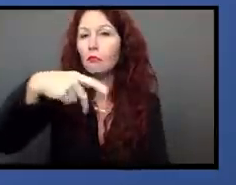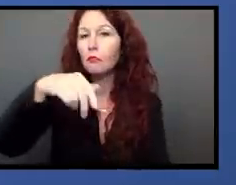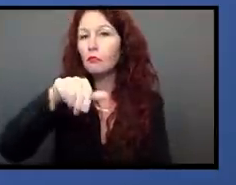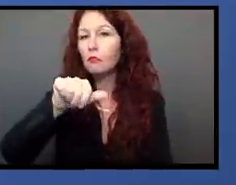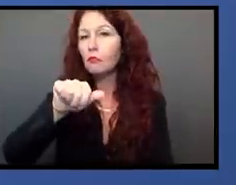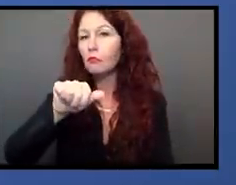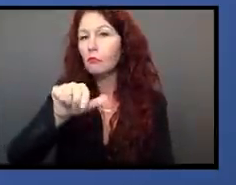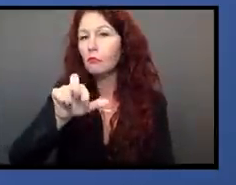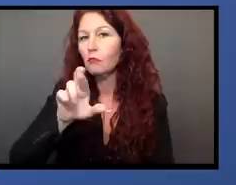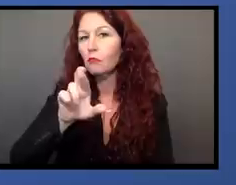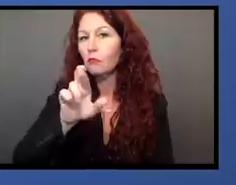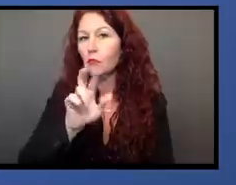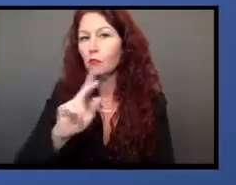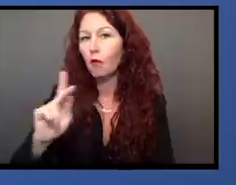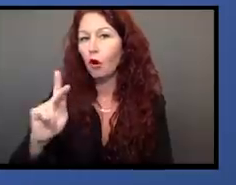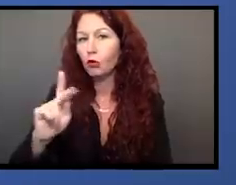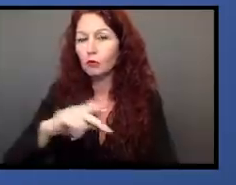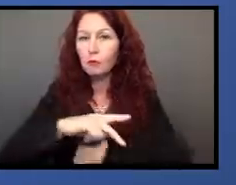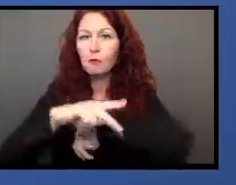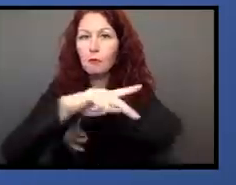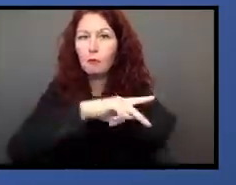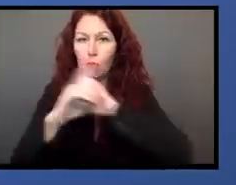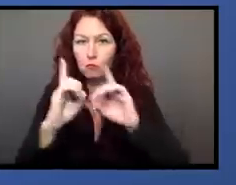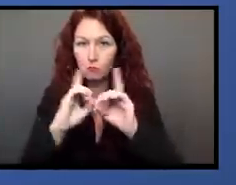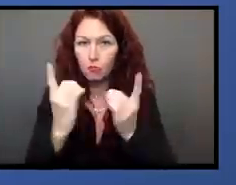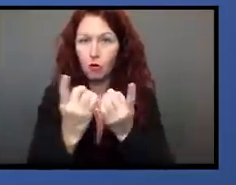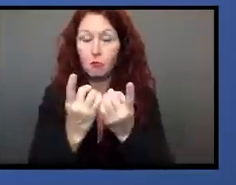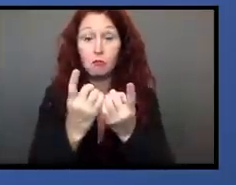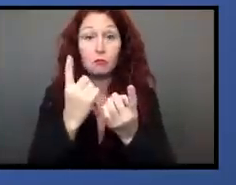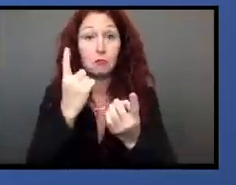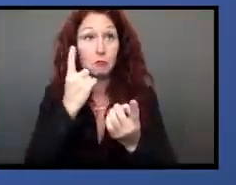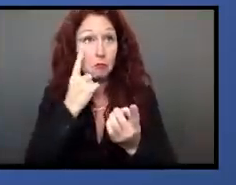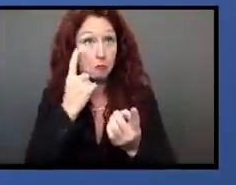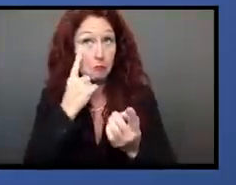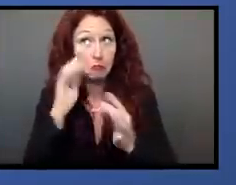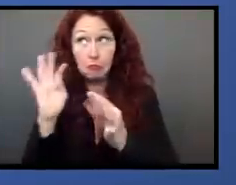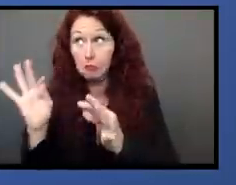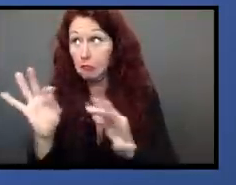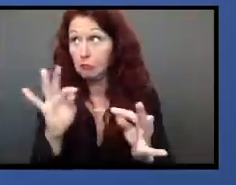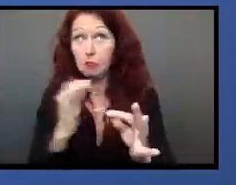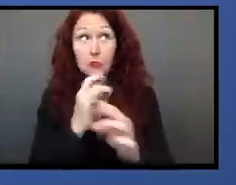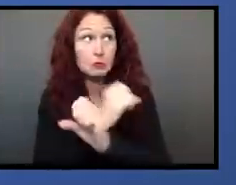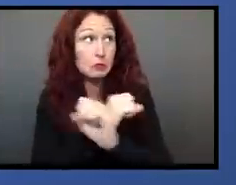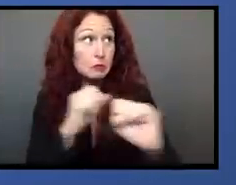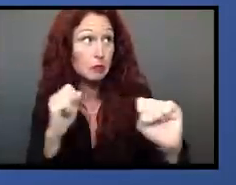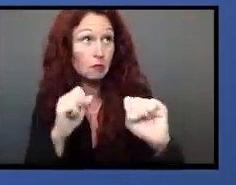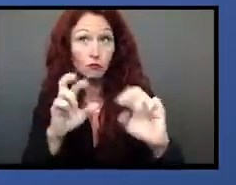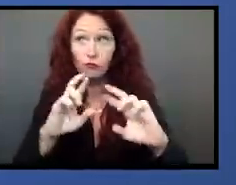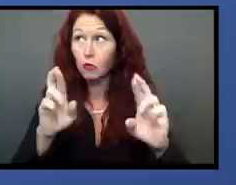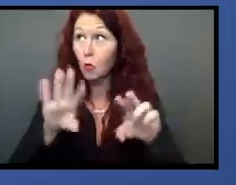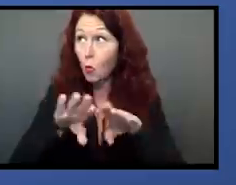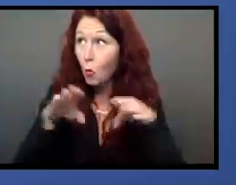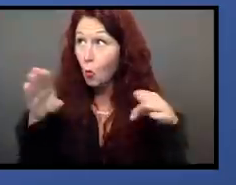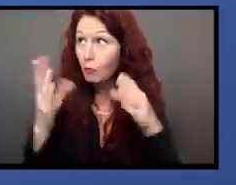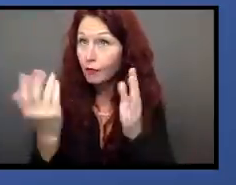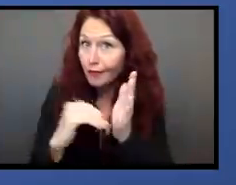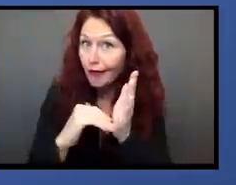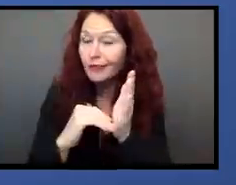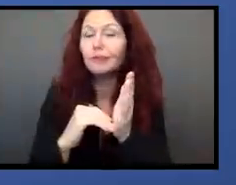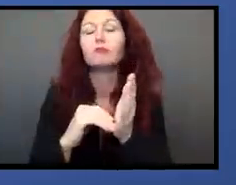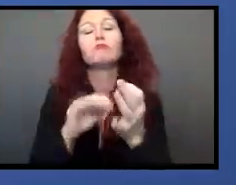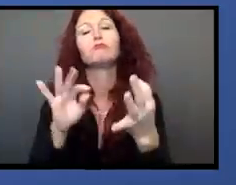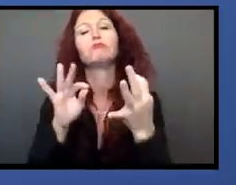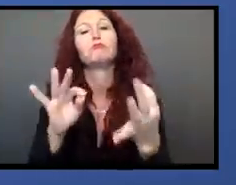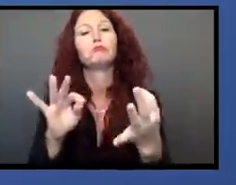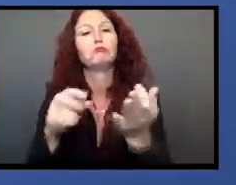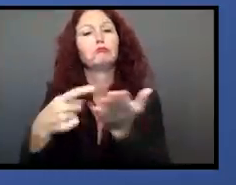recommendations to start unwinding some rules, but only if our health experts deem it to be appropriate. And any rules that would be eased up at some